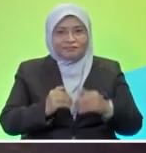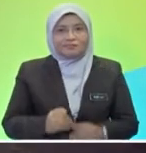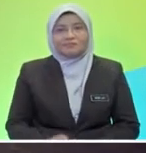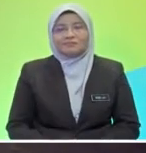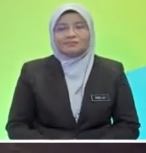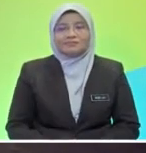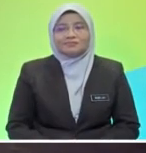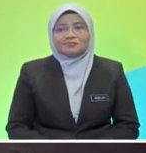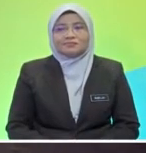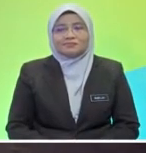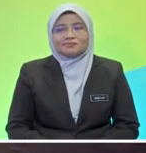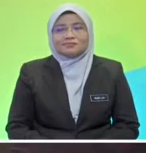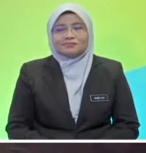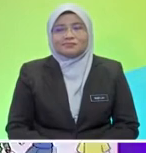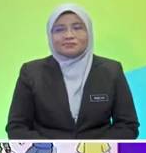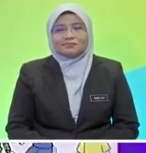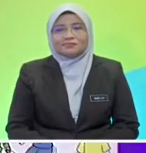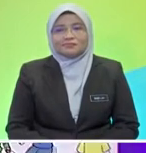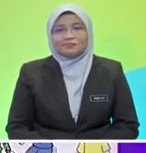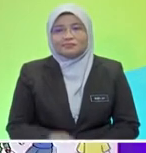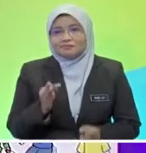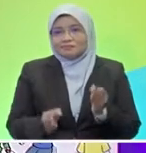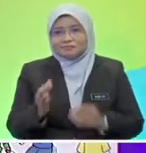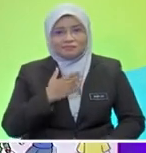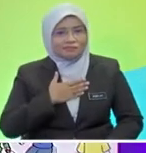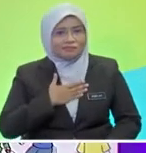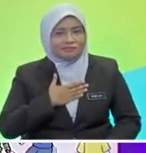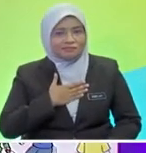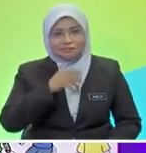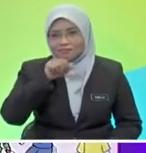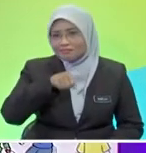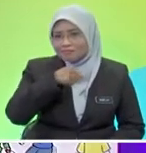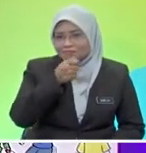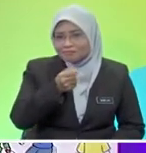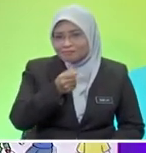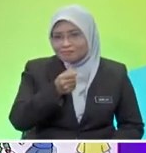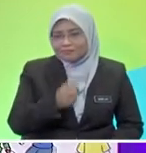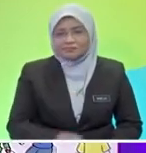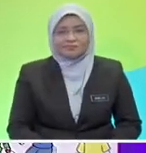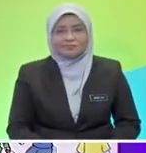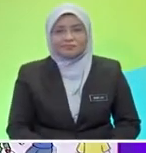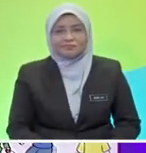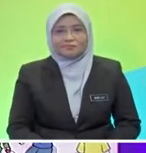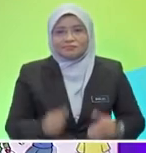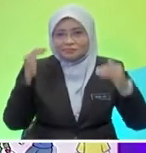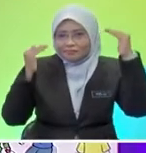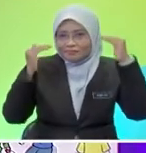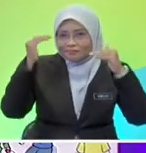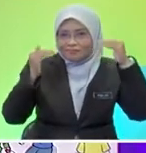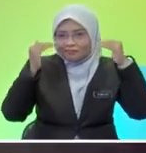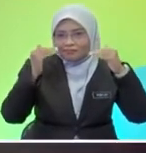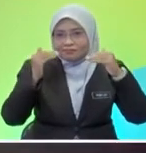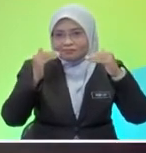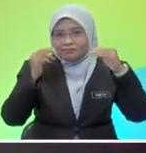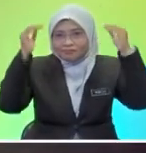head. Very good. If I ask you to balance a beanbag and walk, what are the body parts